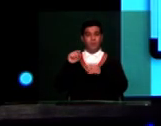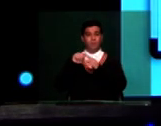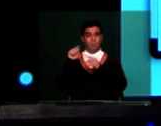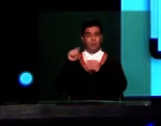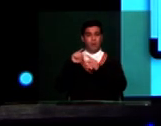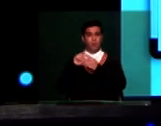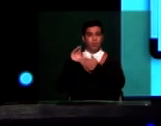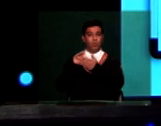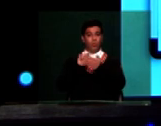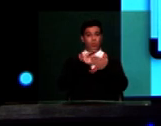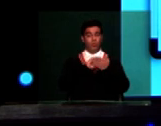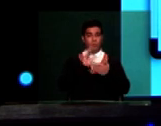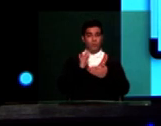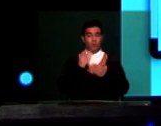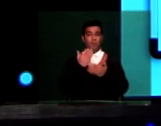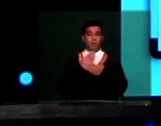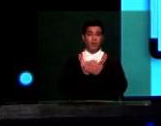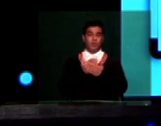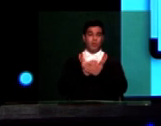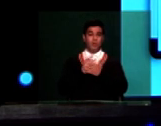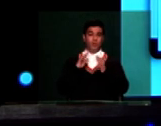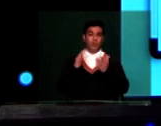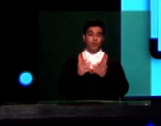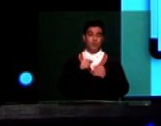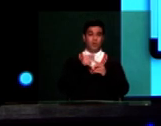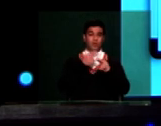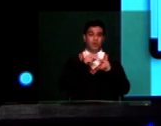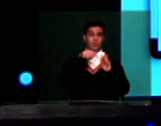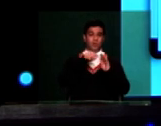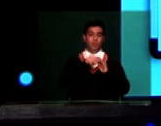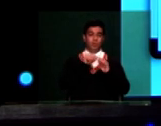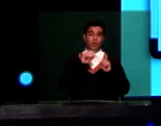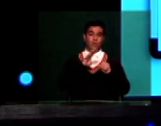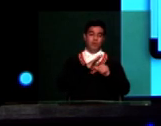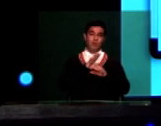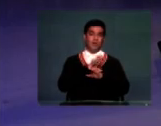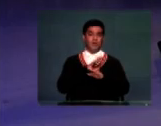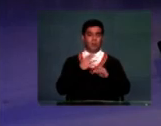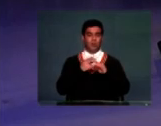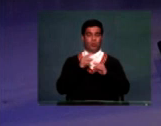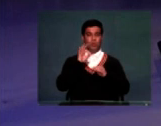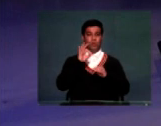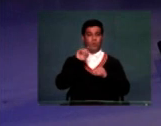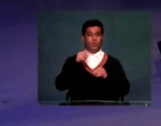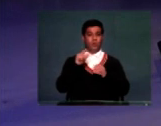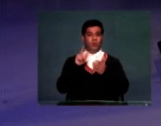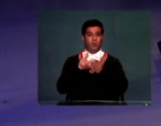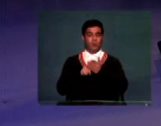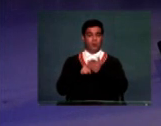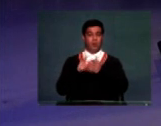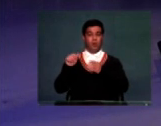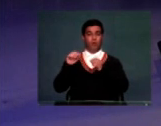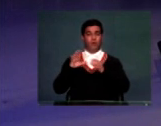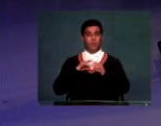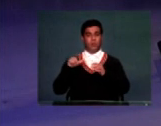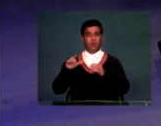olib, ehtimoligimiz birinchi hodisamiz ehtimoligi 0.7, ikkinchi ovchining